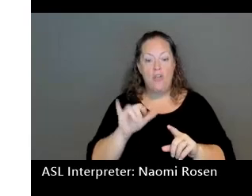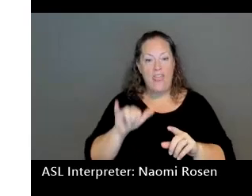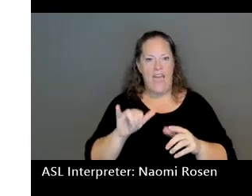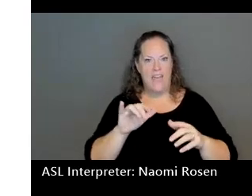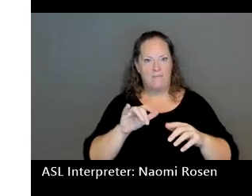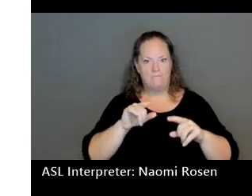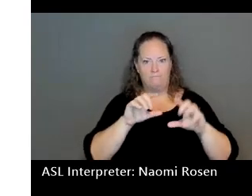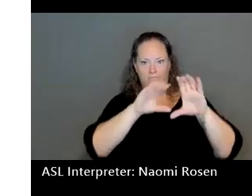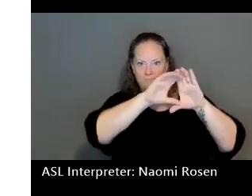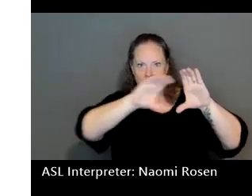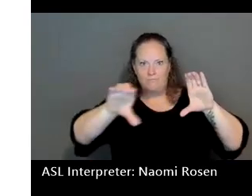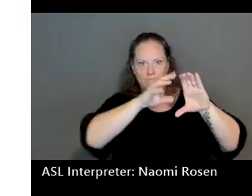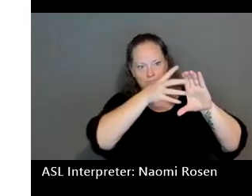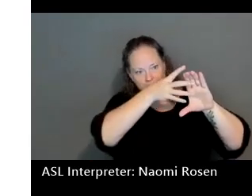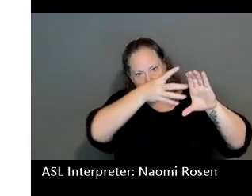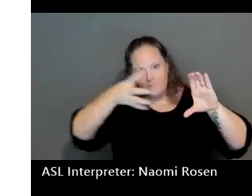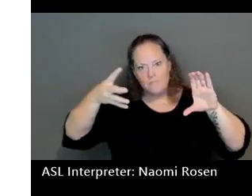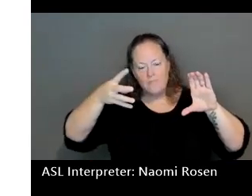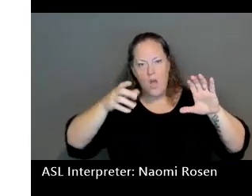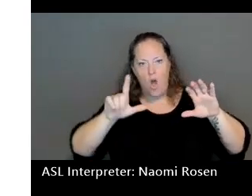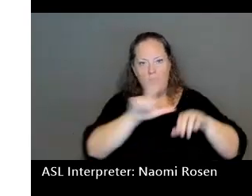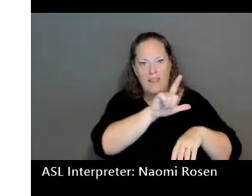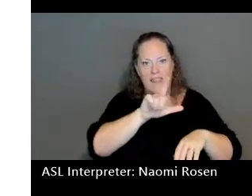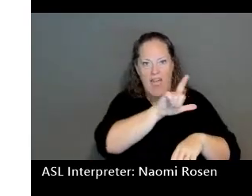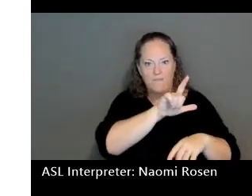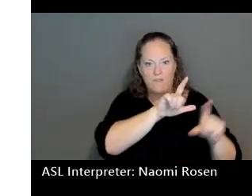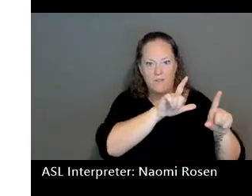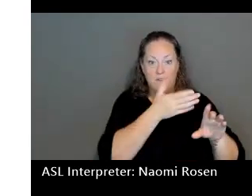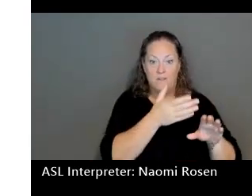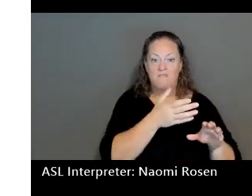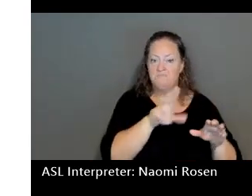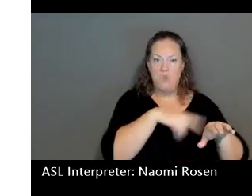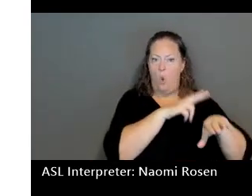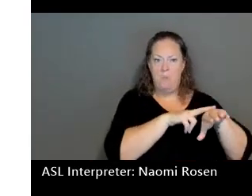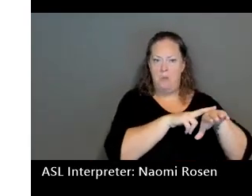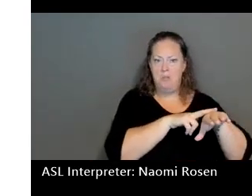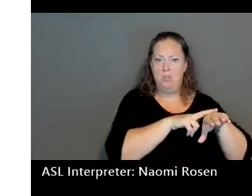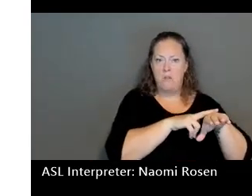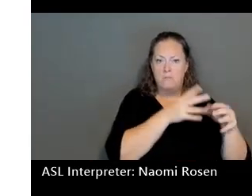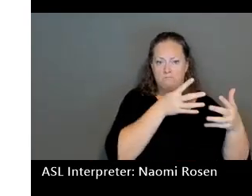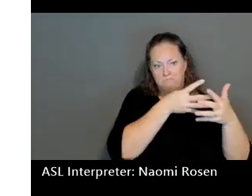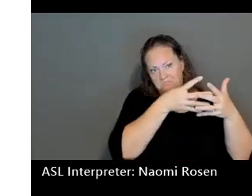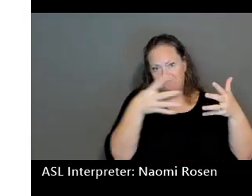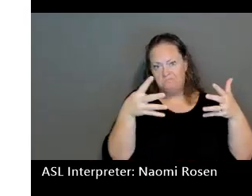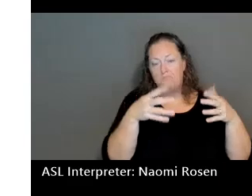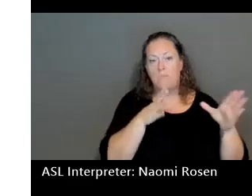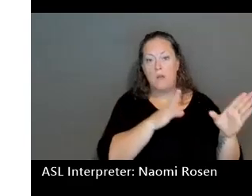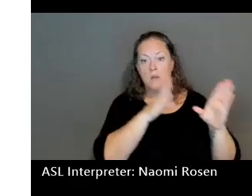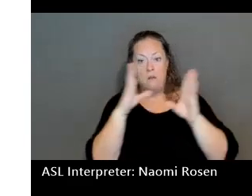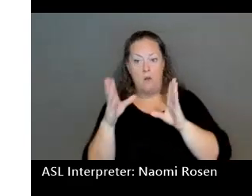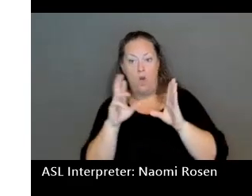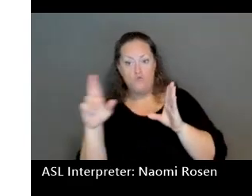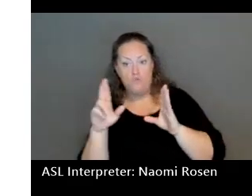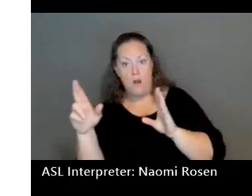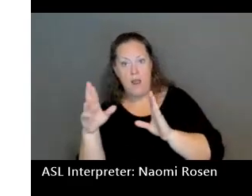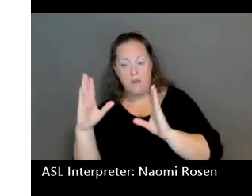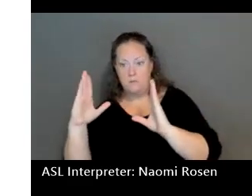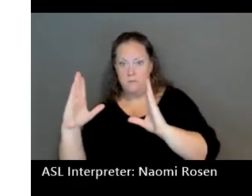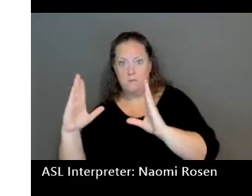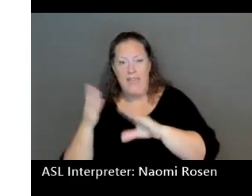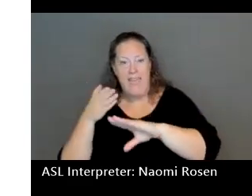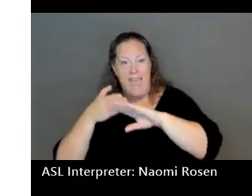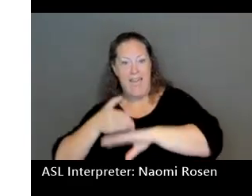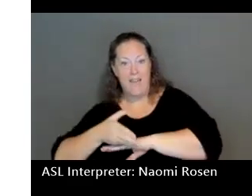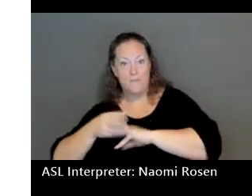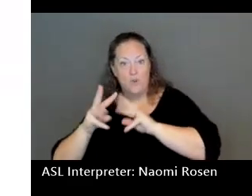distribution on the left before the workshop is pretty normal, no? But then after the workshop,